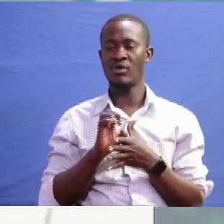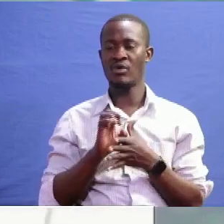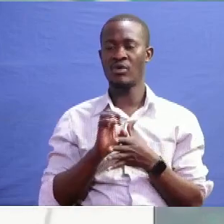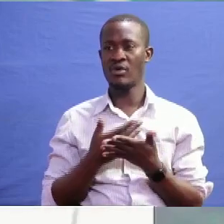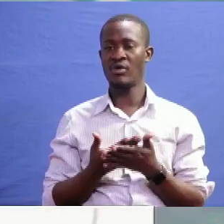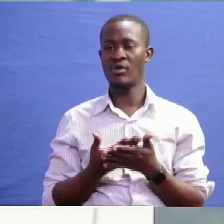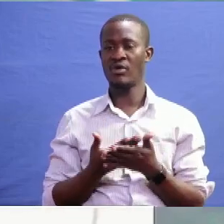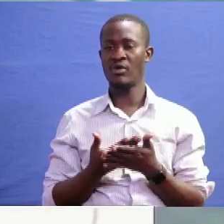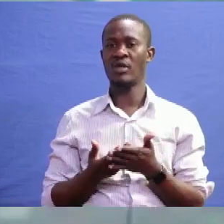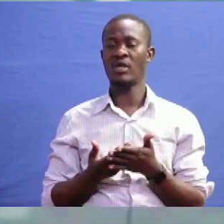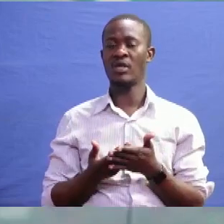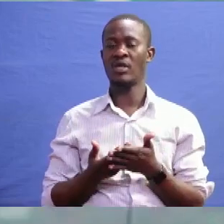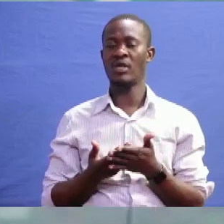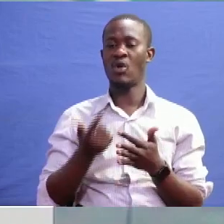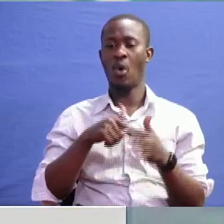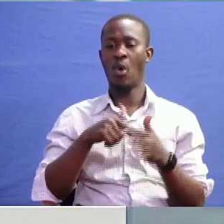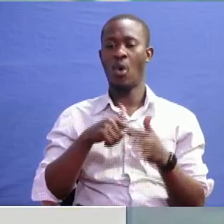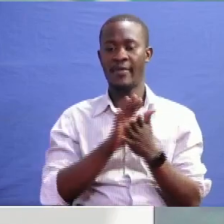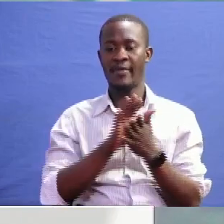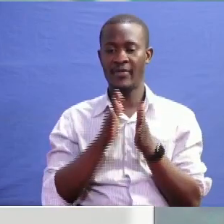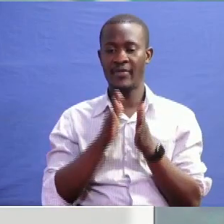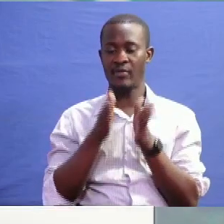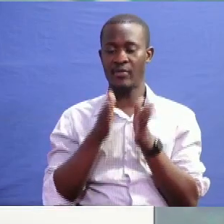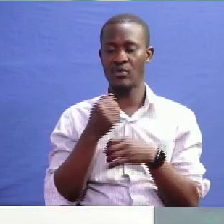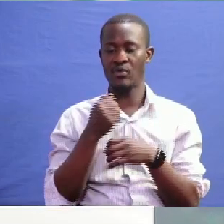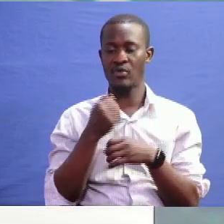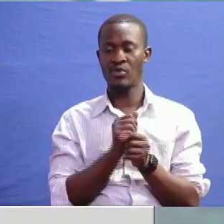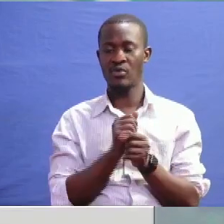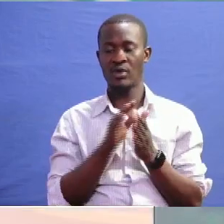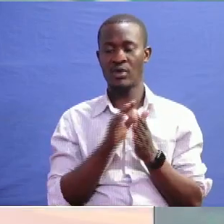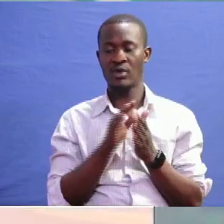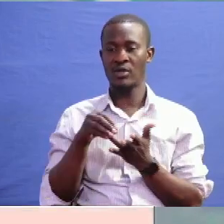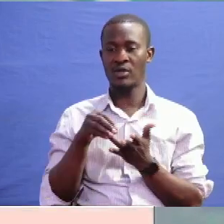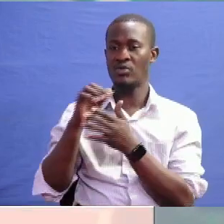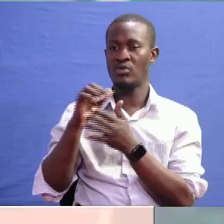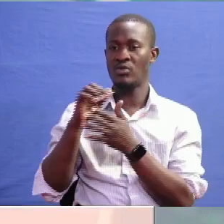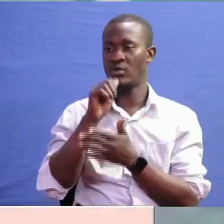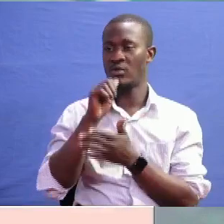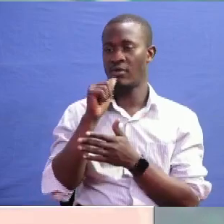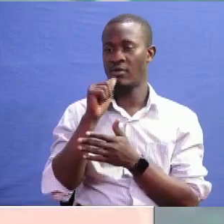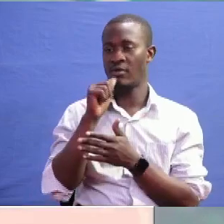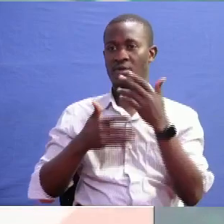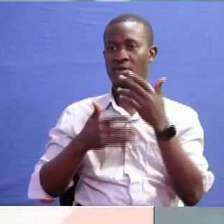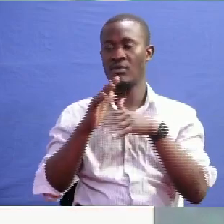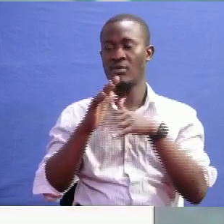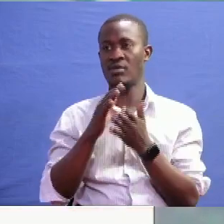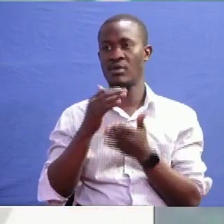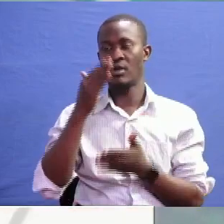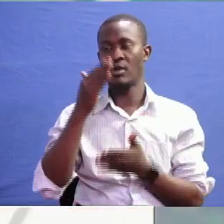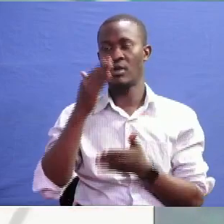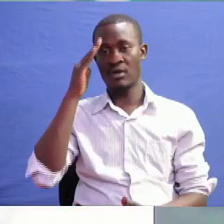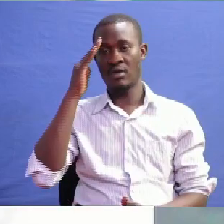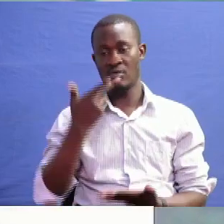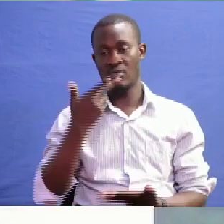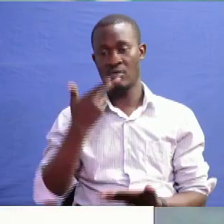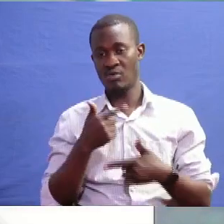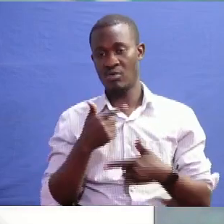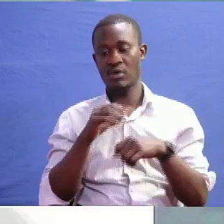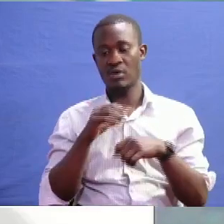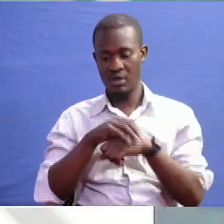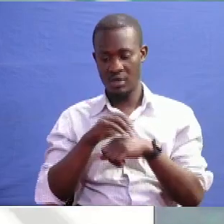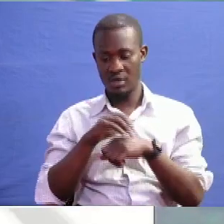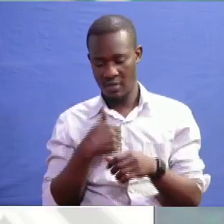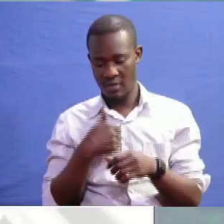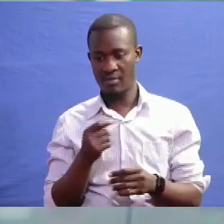were logging in, they were told the same. So this person who made this choice to go to a private university knew where he'll get the other. All